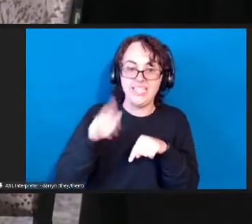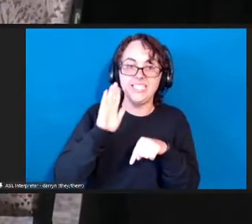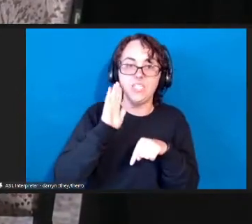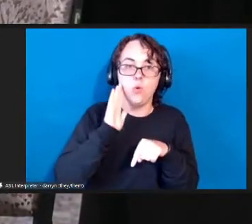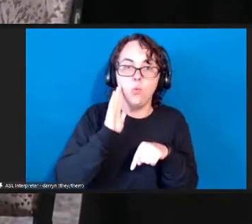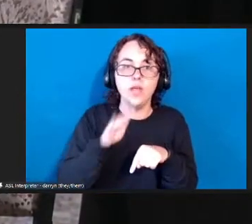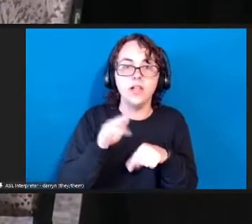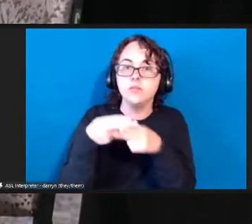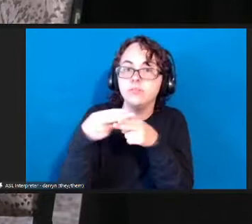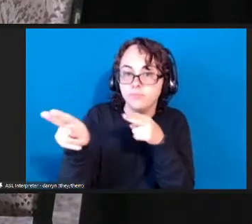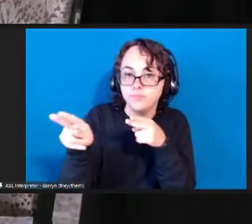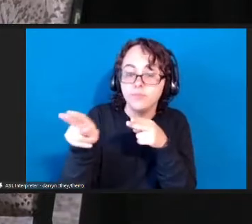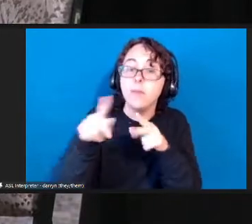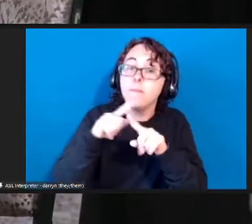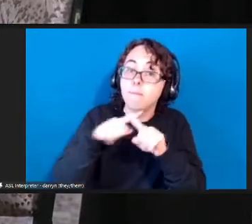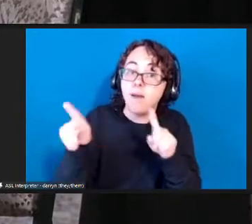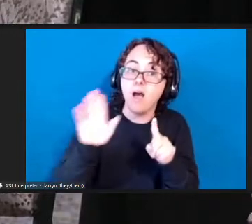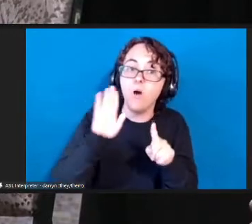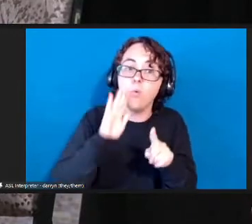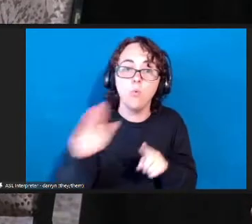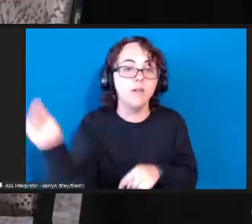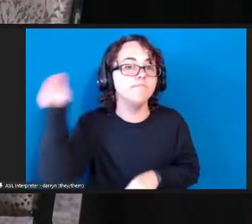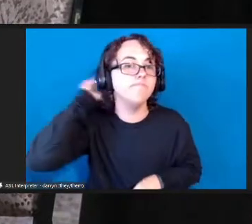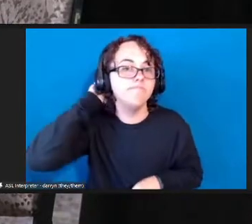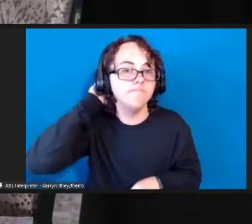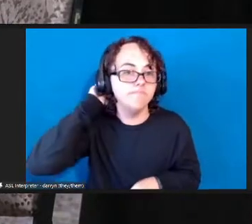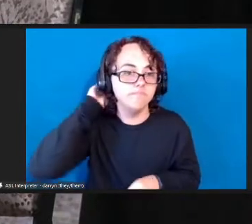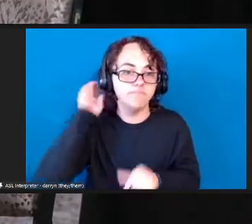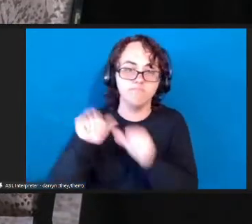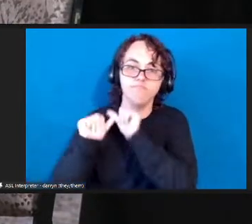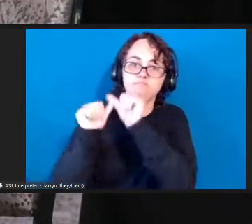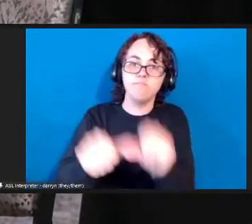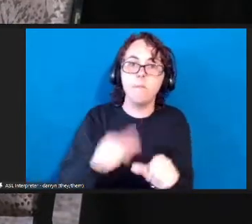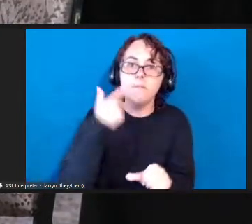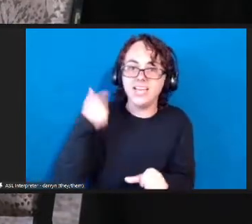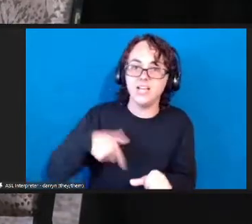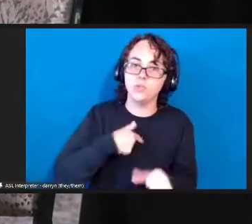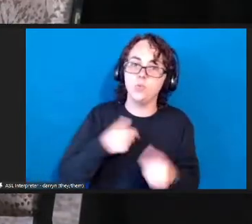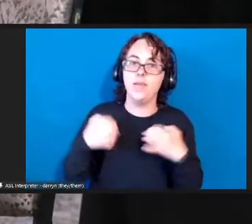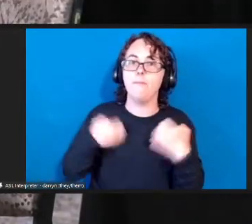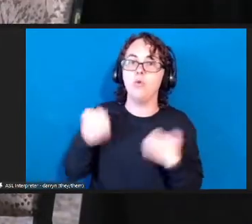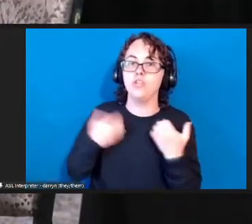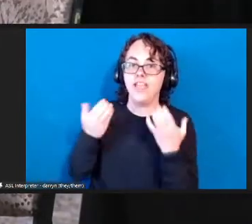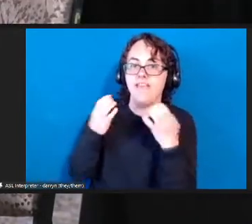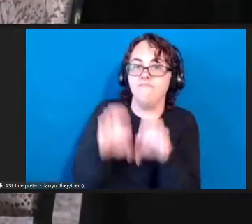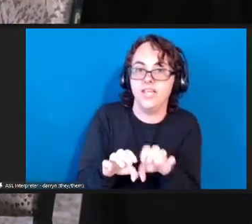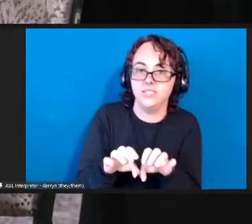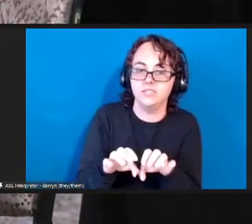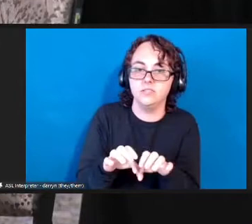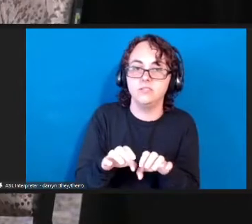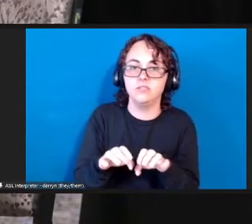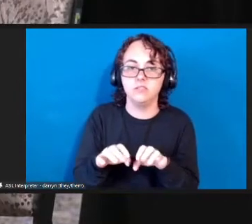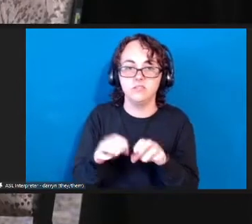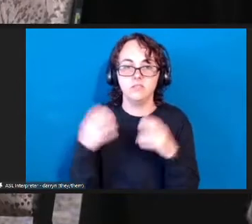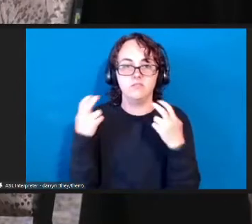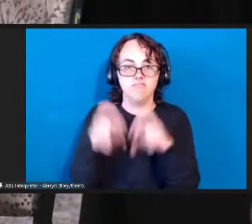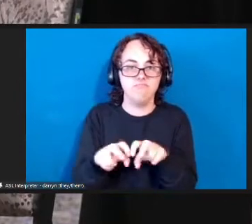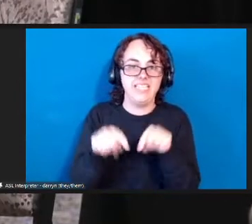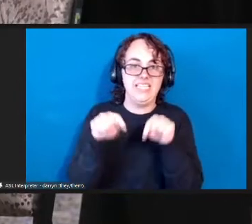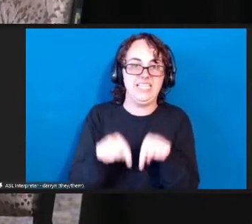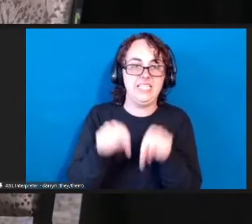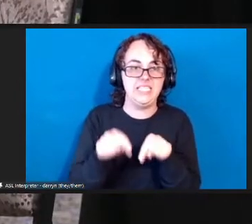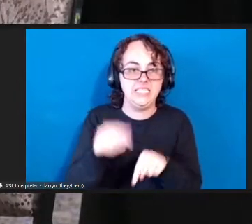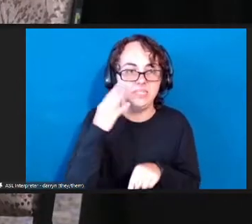ephemeral, yet long-lasting because of our investment emotionally in it. Now, what I mean by saying